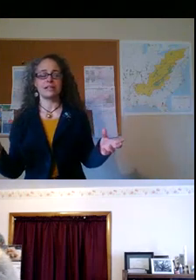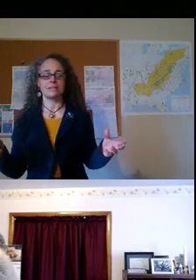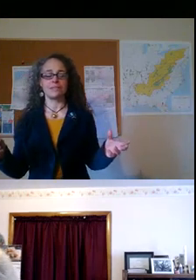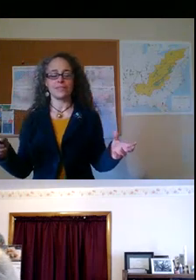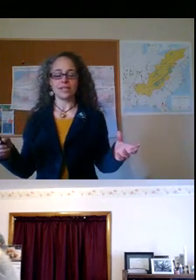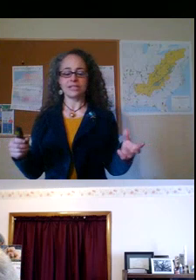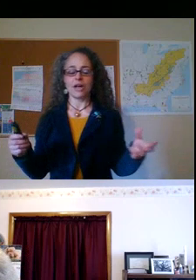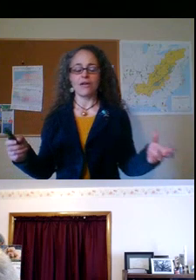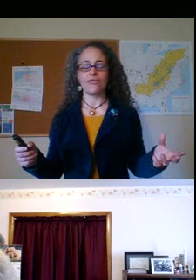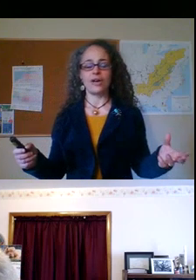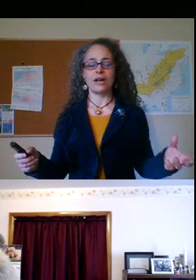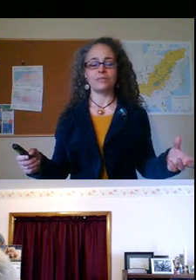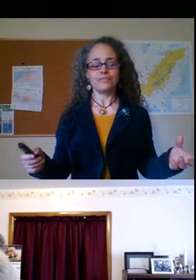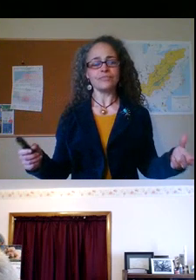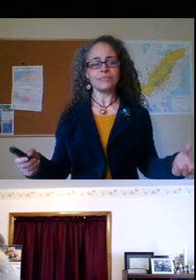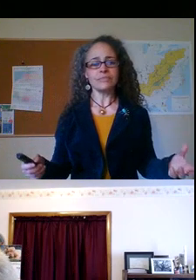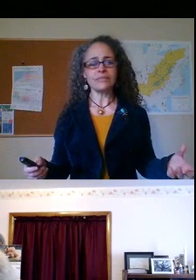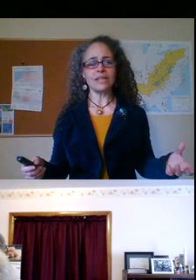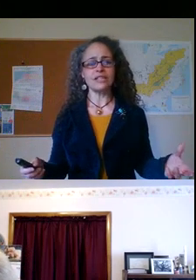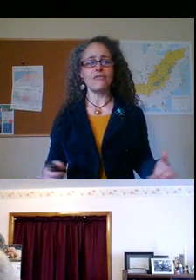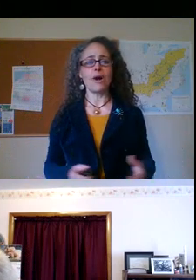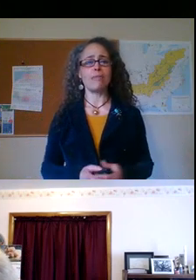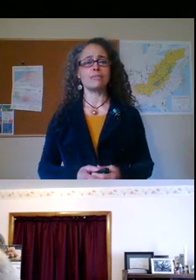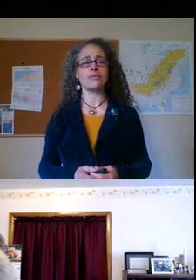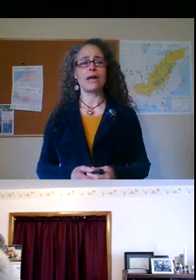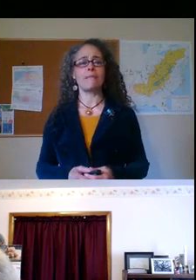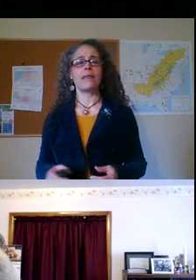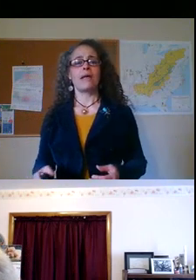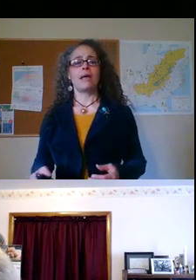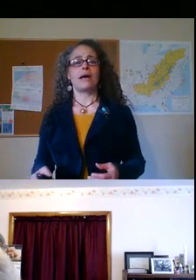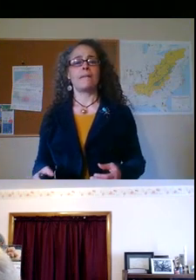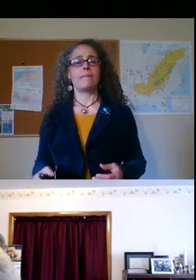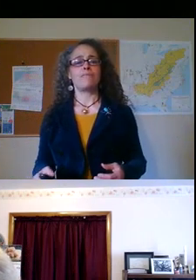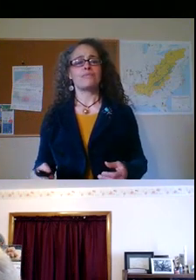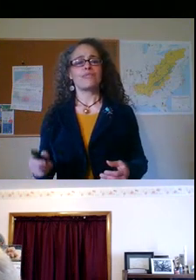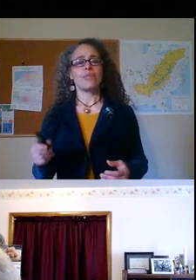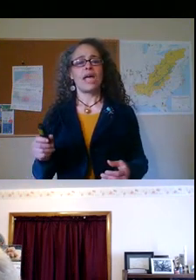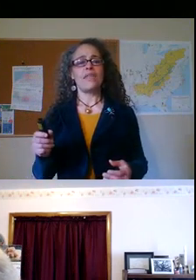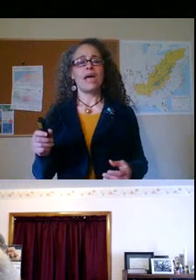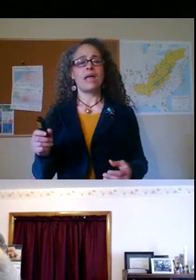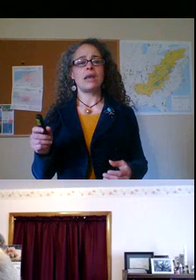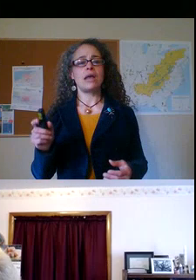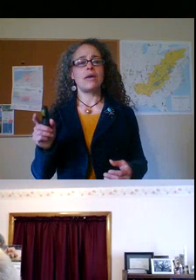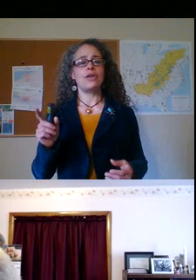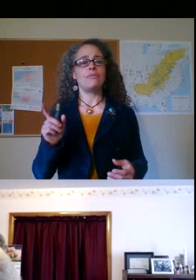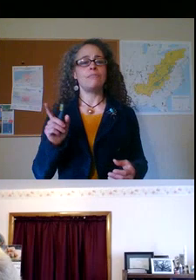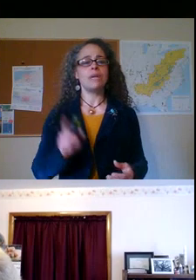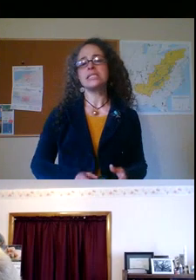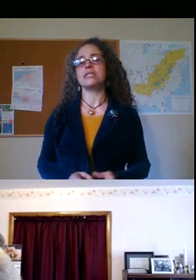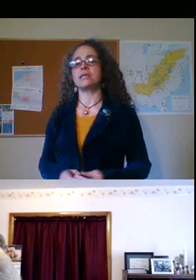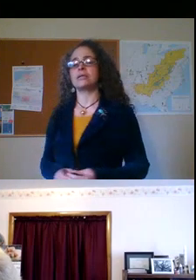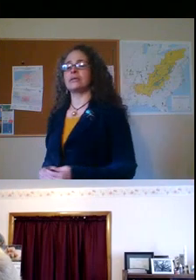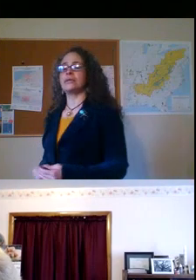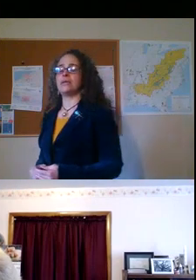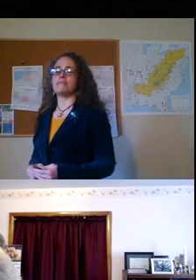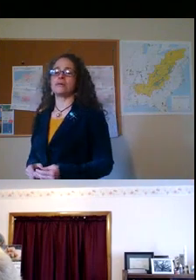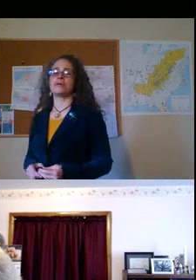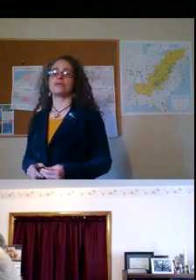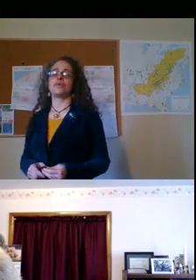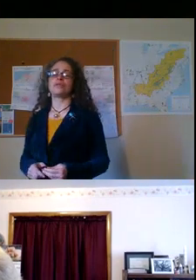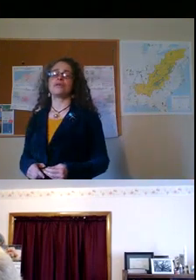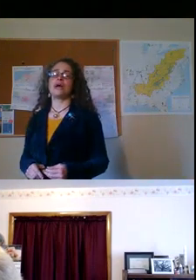ways to solve problems, right? And then you must